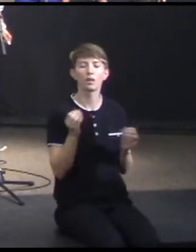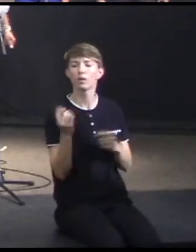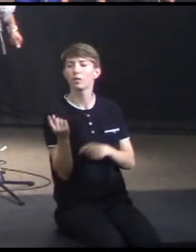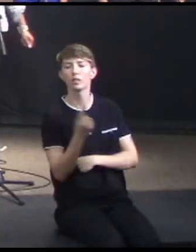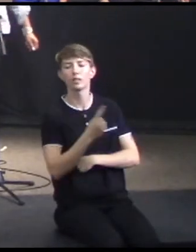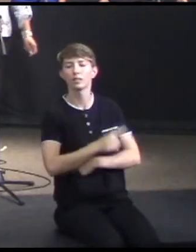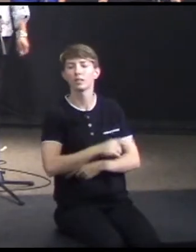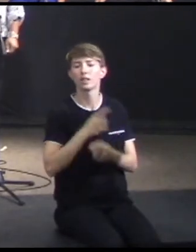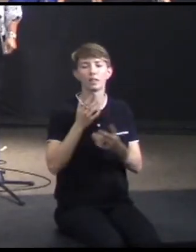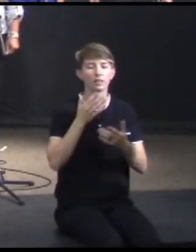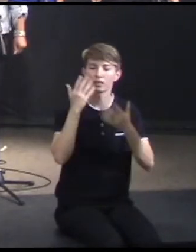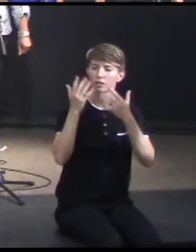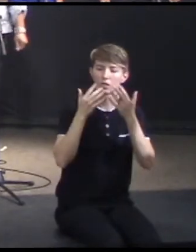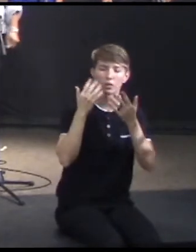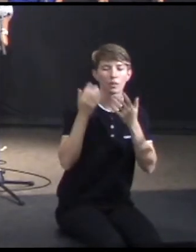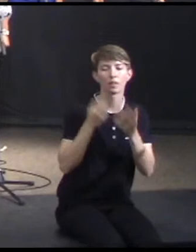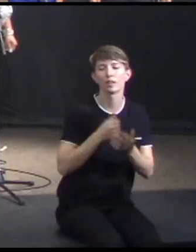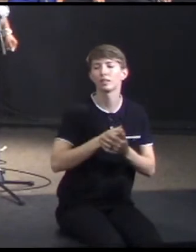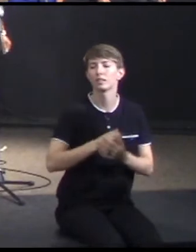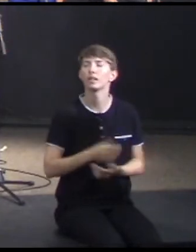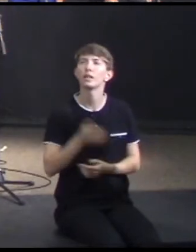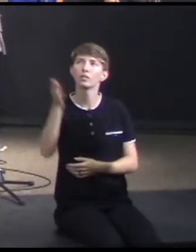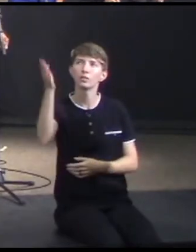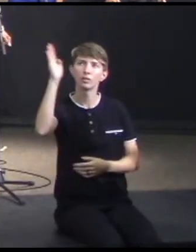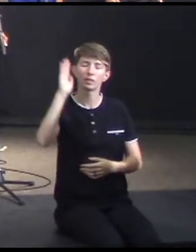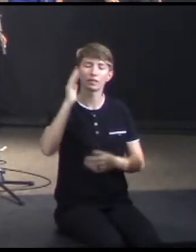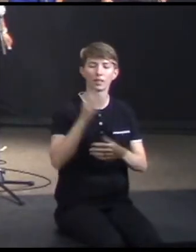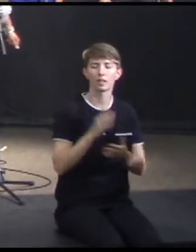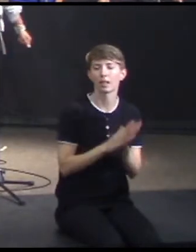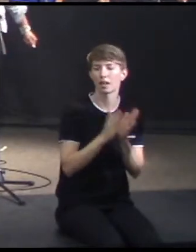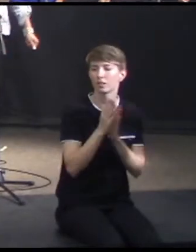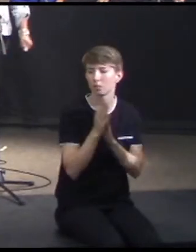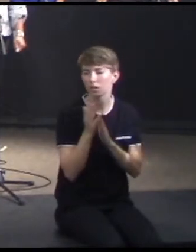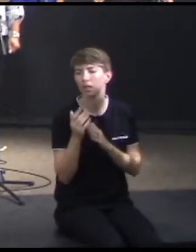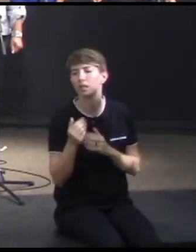To sing God's praise.